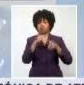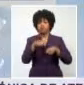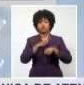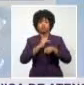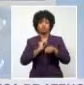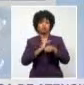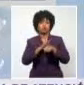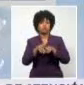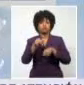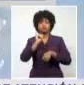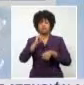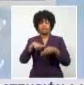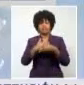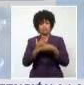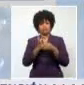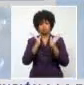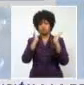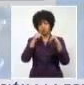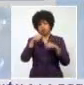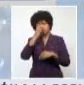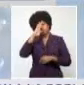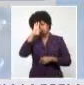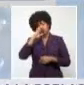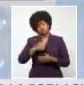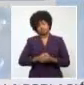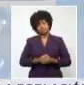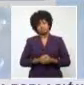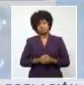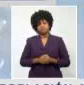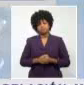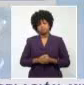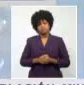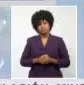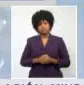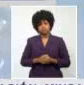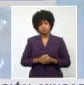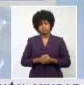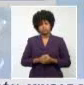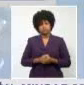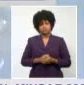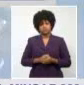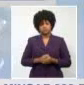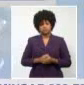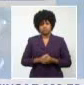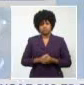of people diagnosed with COVID-19 in our country.